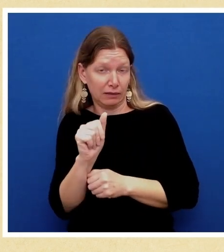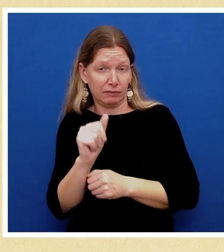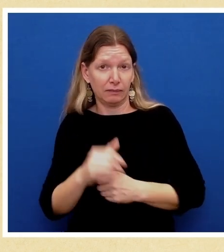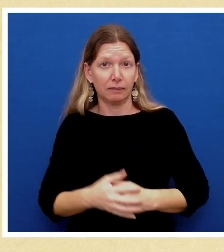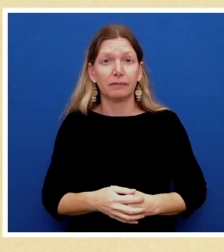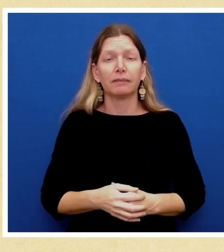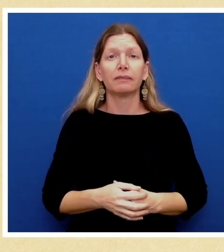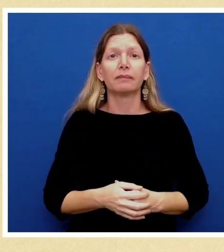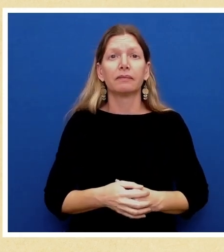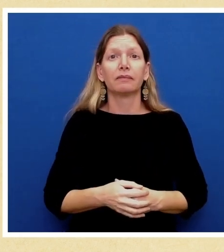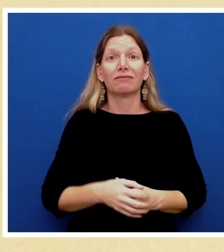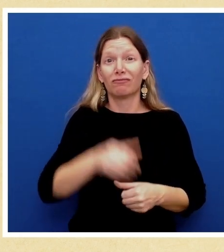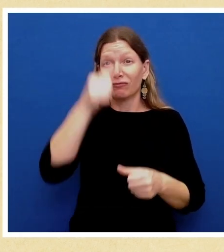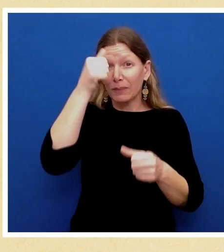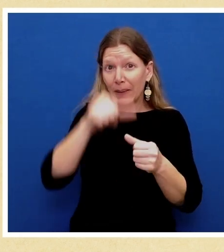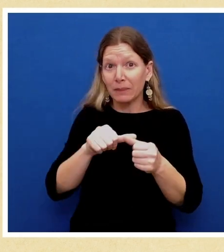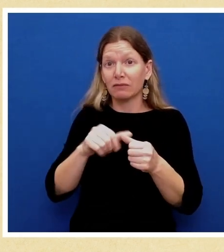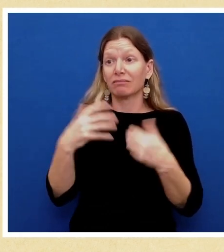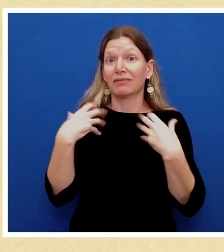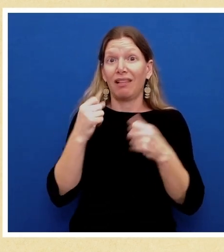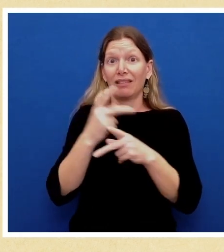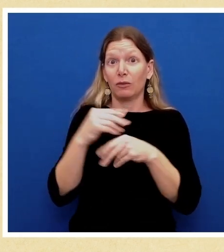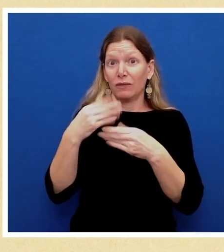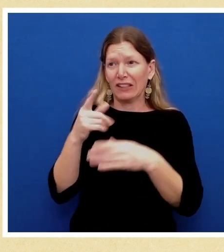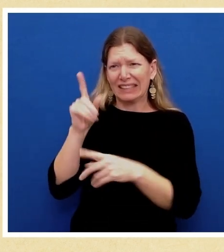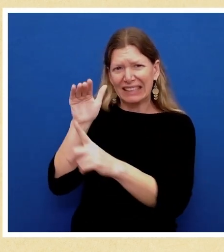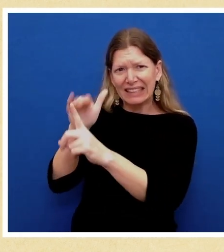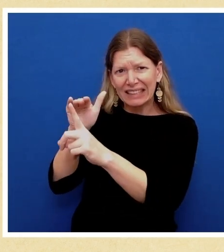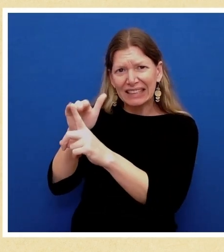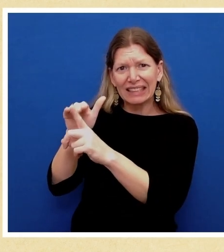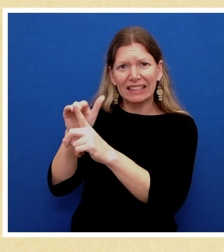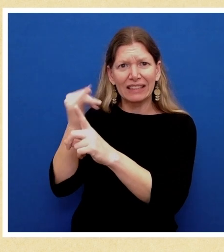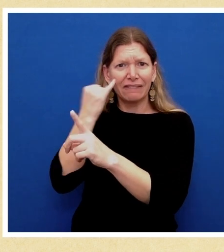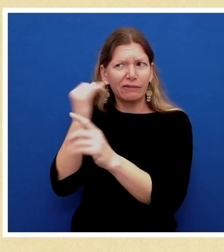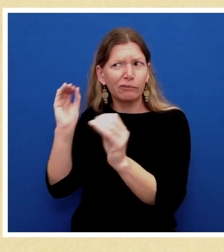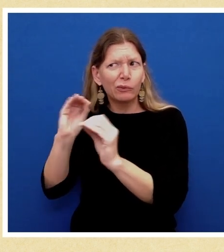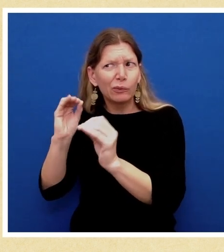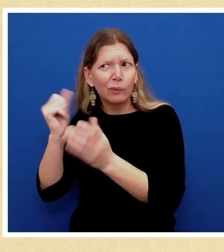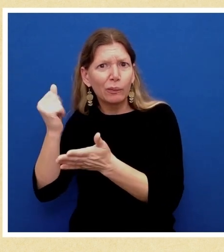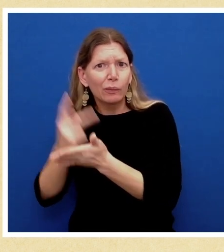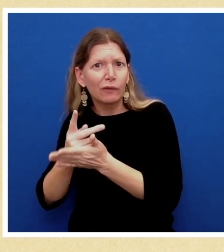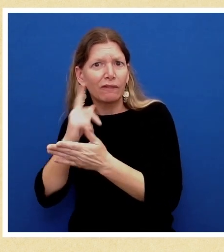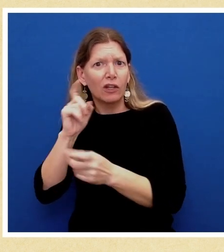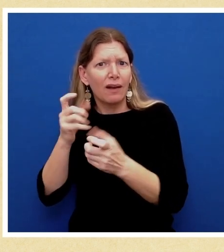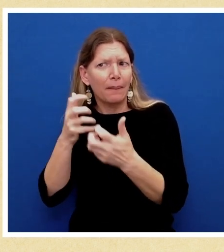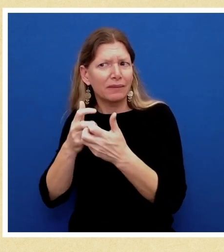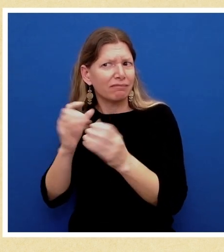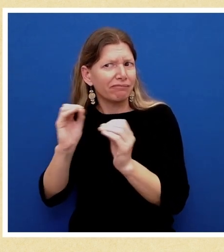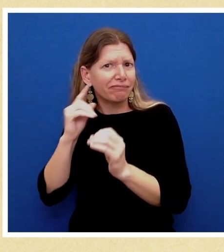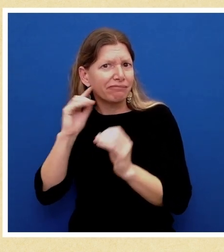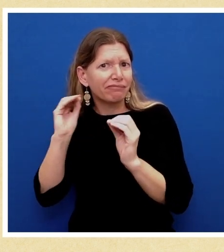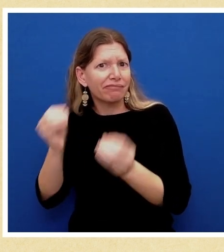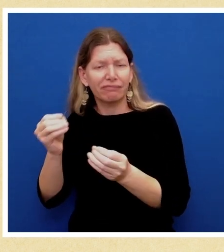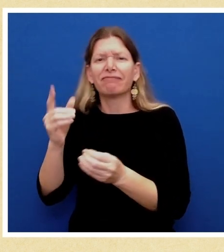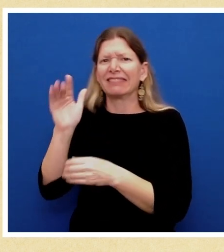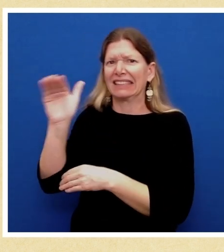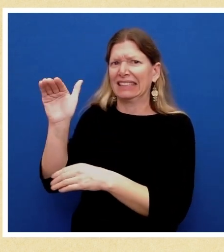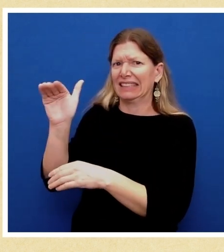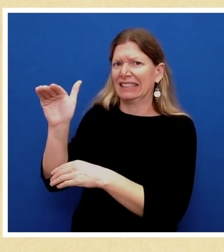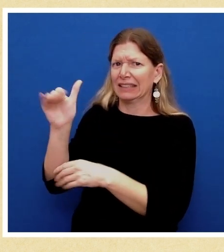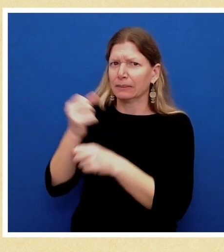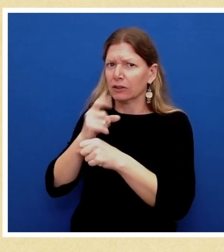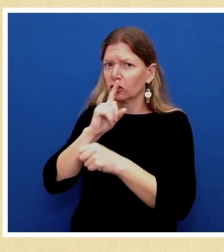for patients with disabilities. Remember to follow up with the healthcare provider if you do not receive approval before the